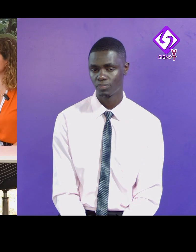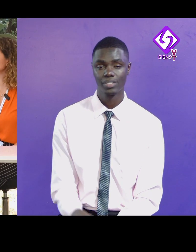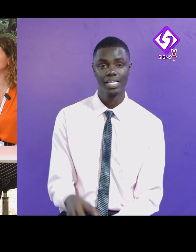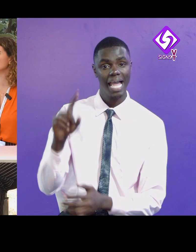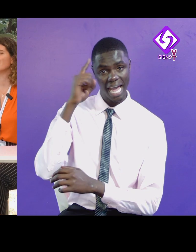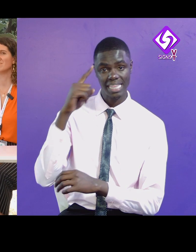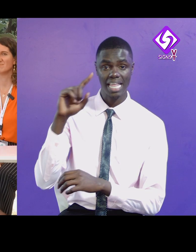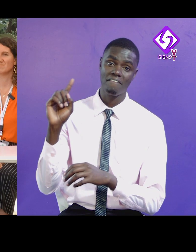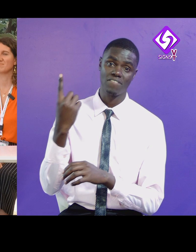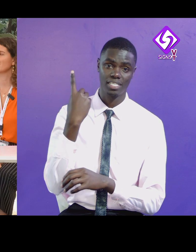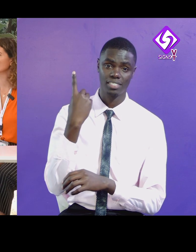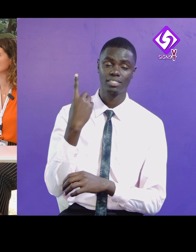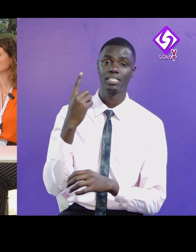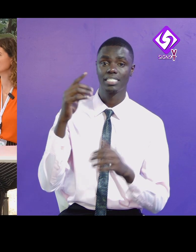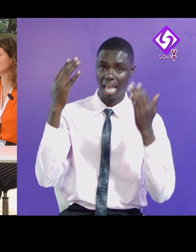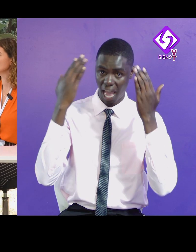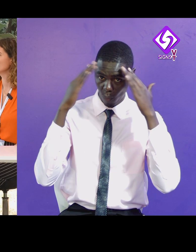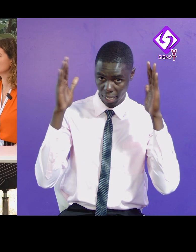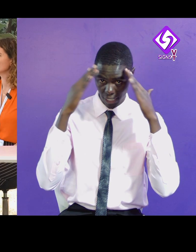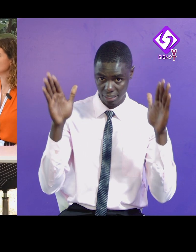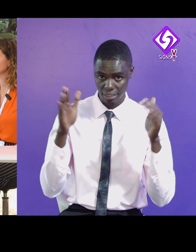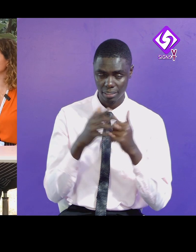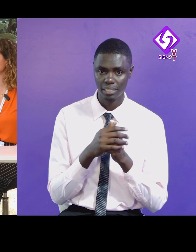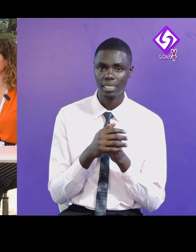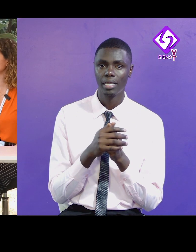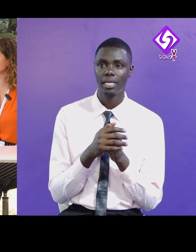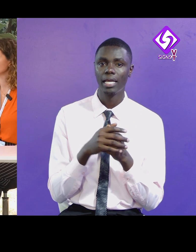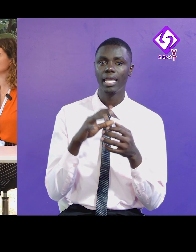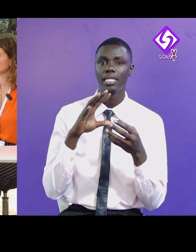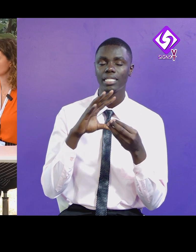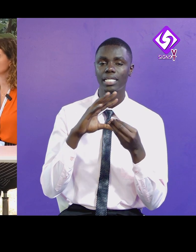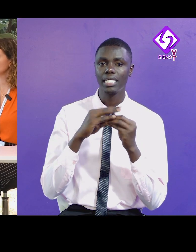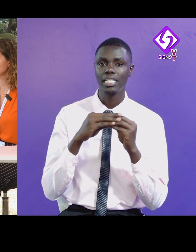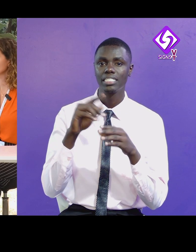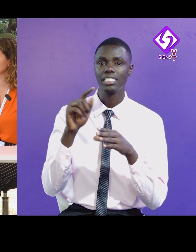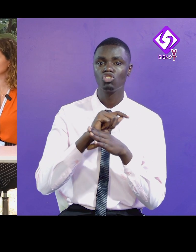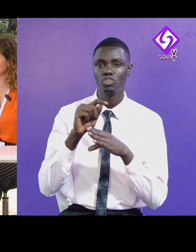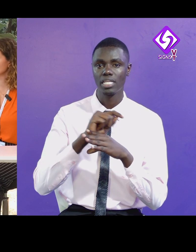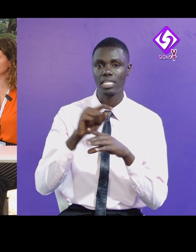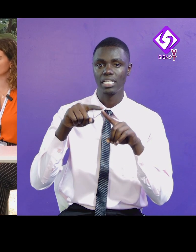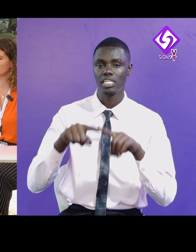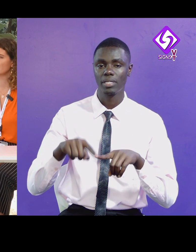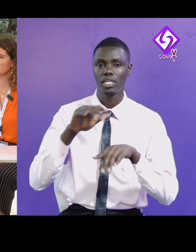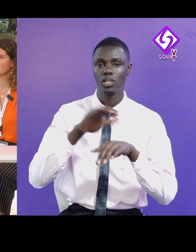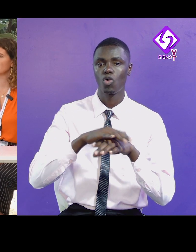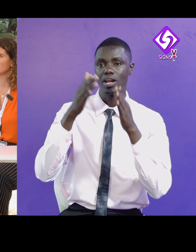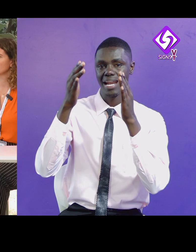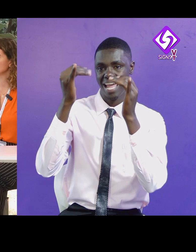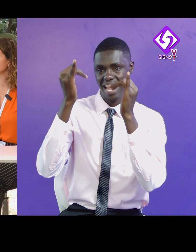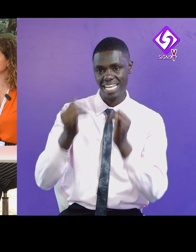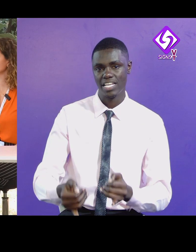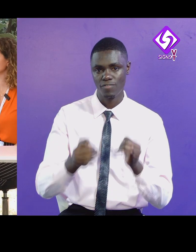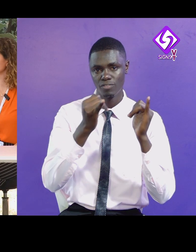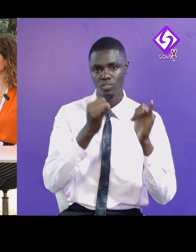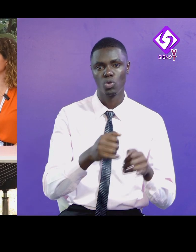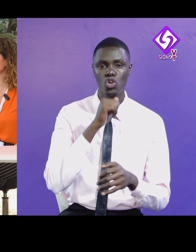I think first of all is awareness and tailoring treatment depending on each individual, because